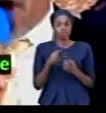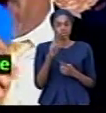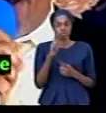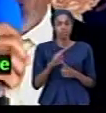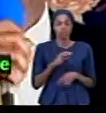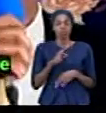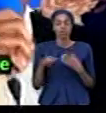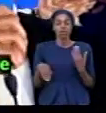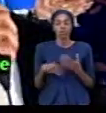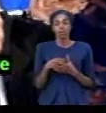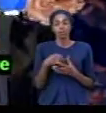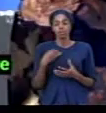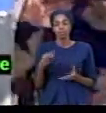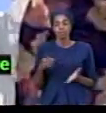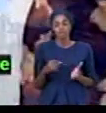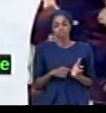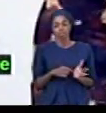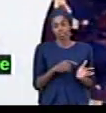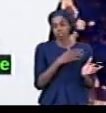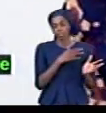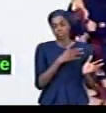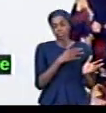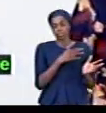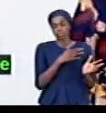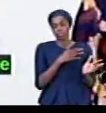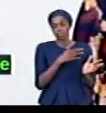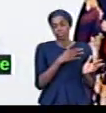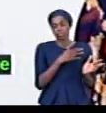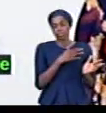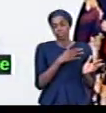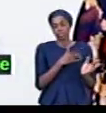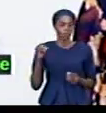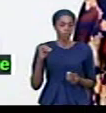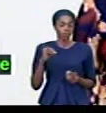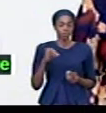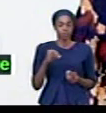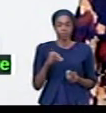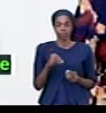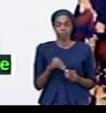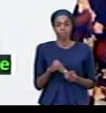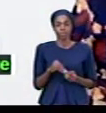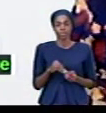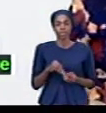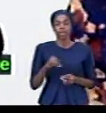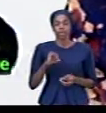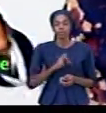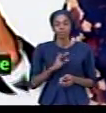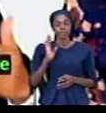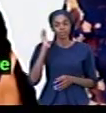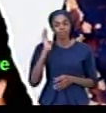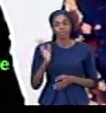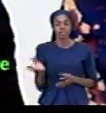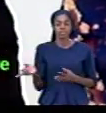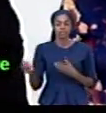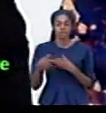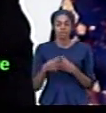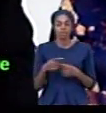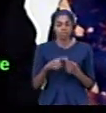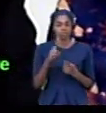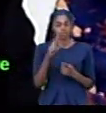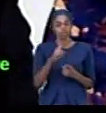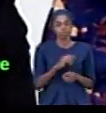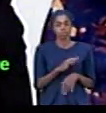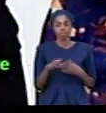and so much more. I will restore to you all of these